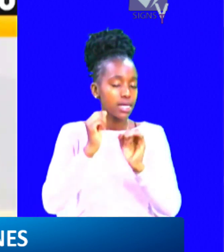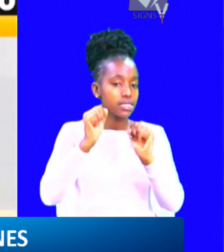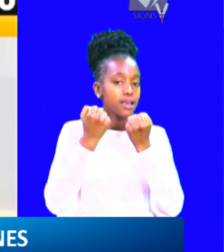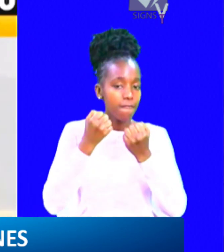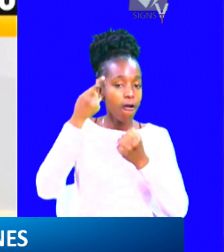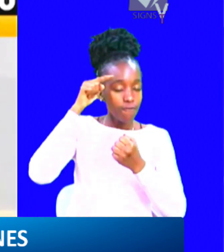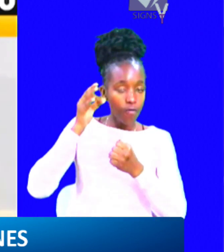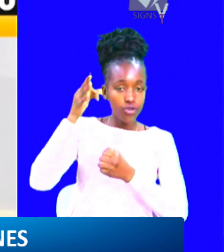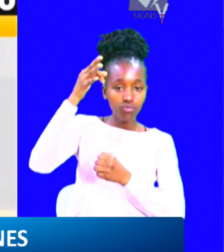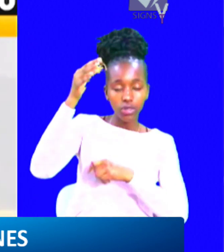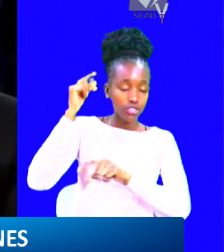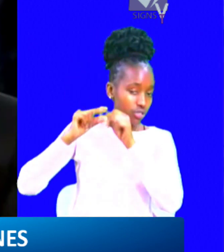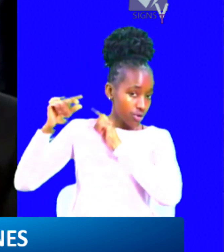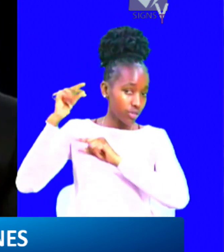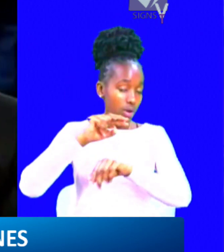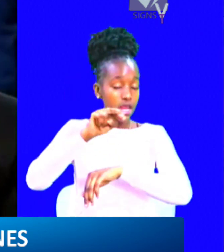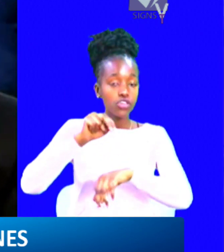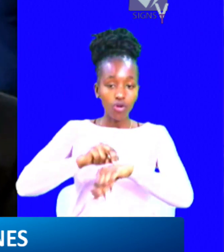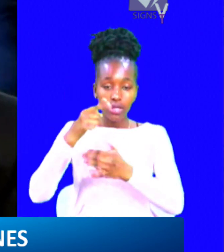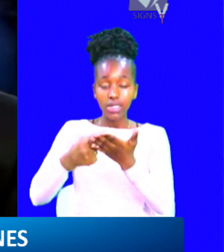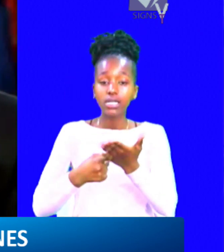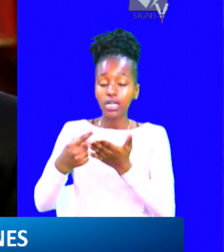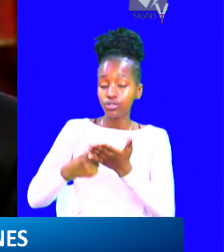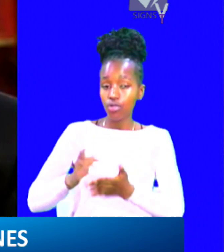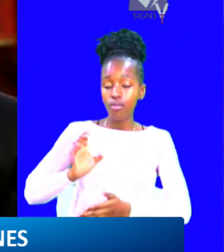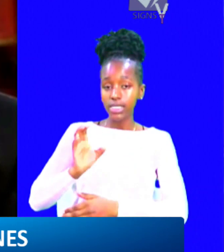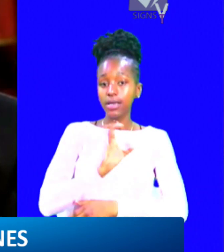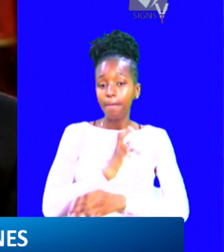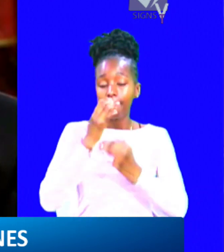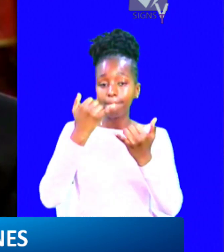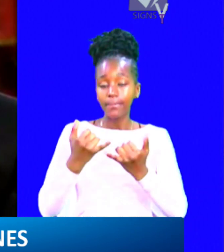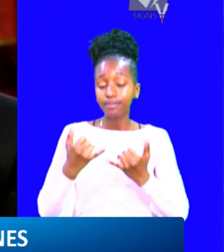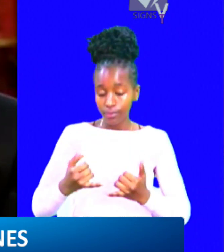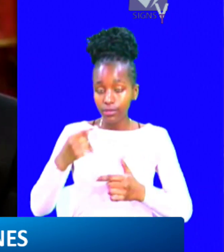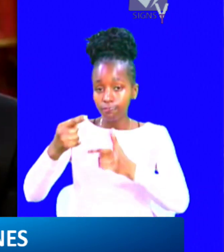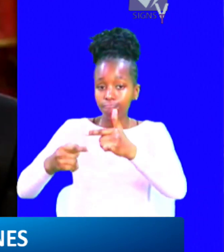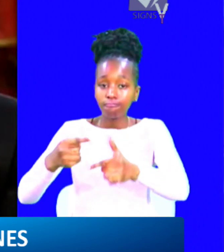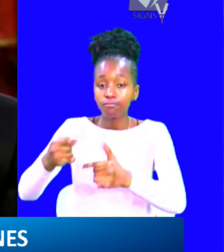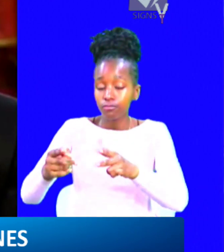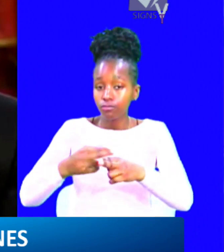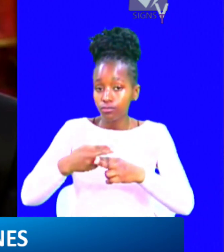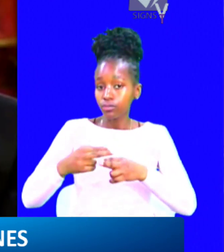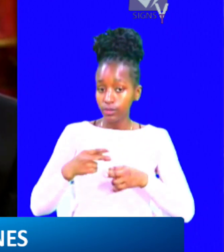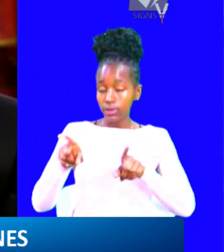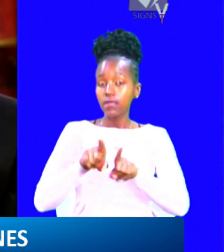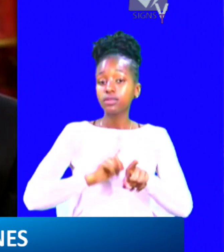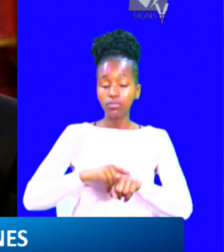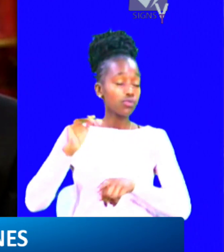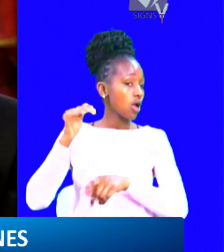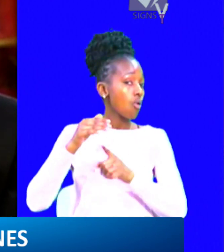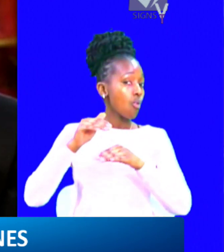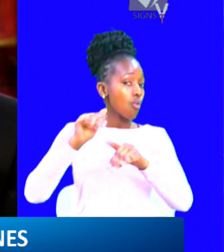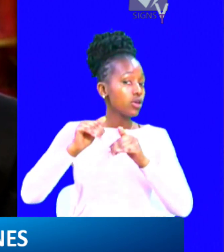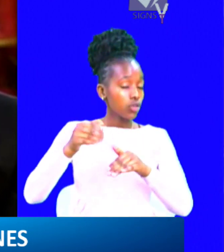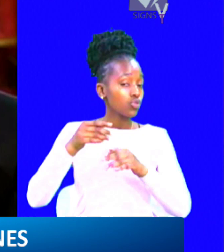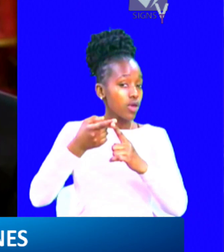The National Dialogue Committee may invite, engage with, and consider submissions from stakeholders,